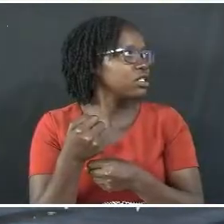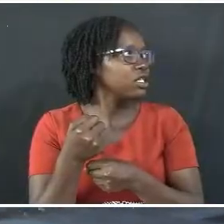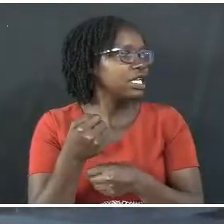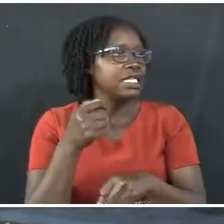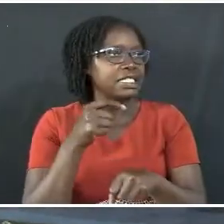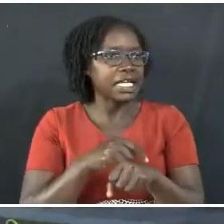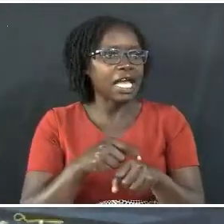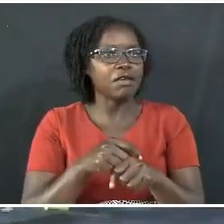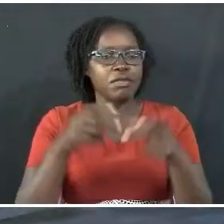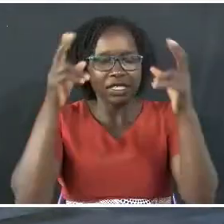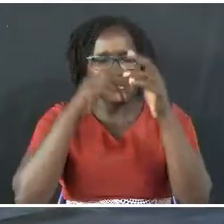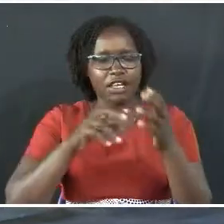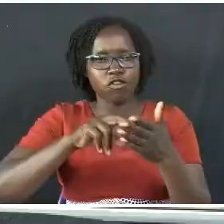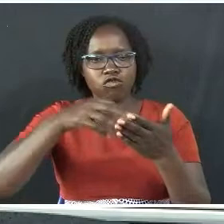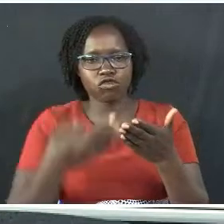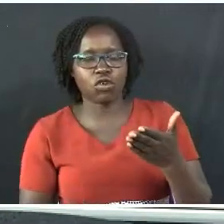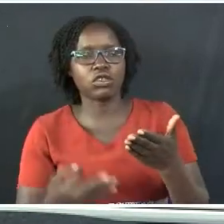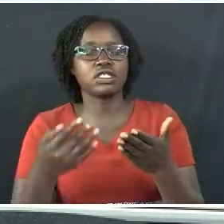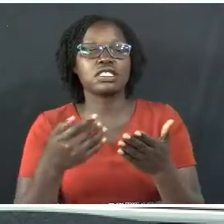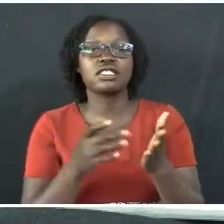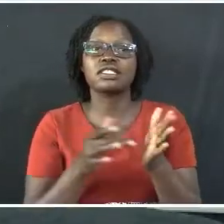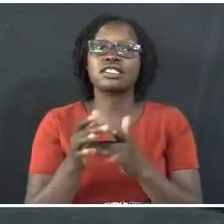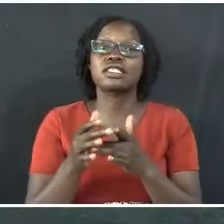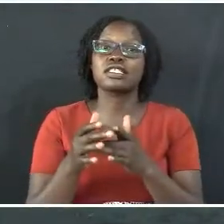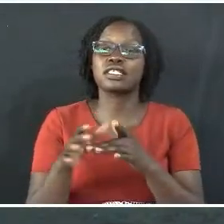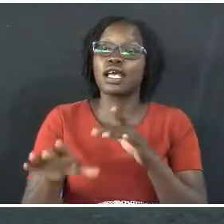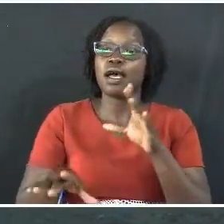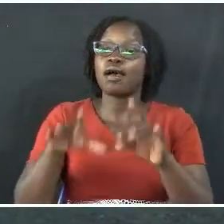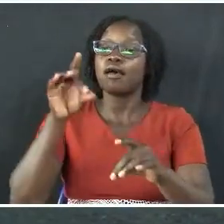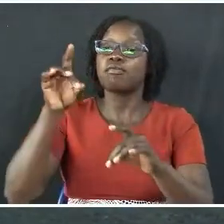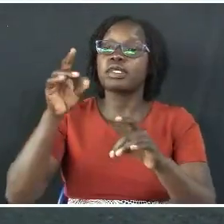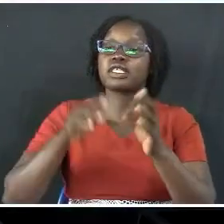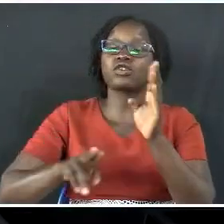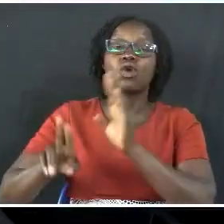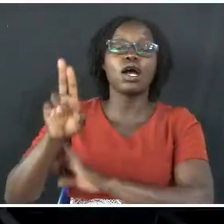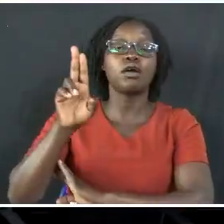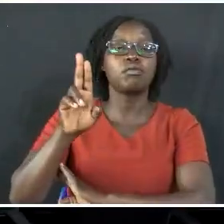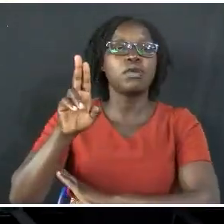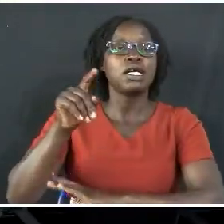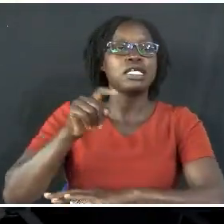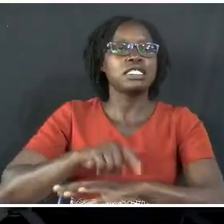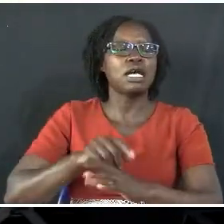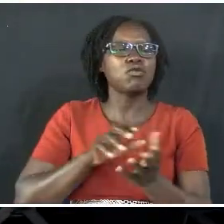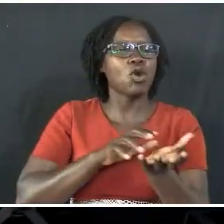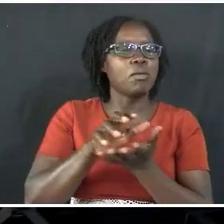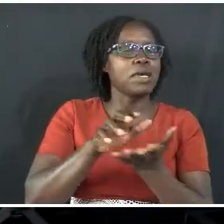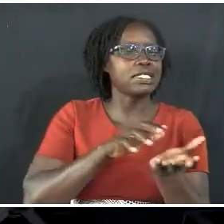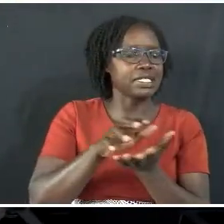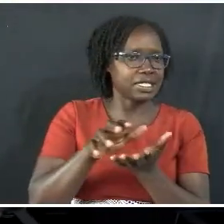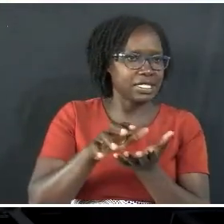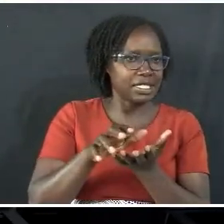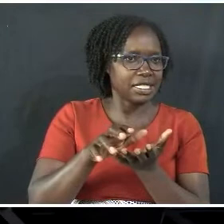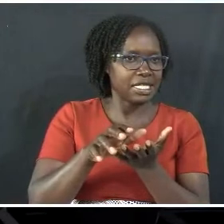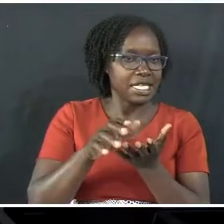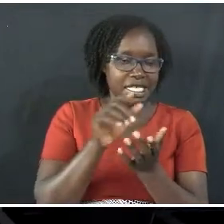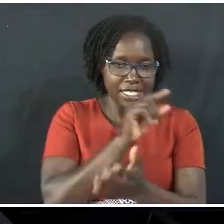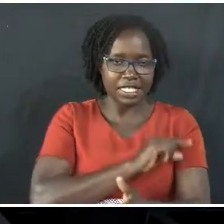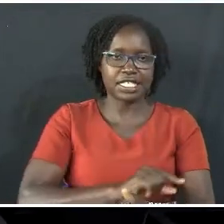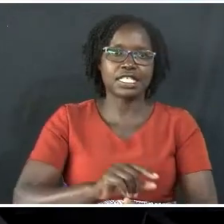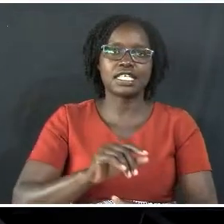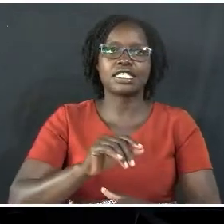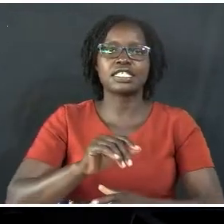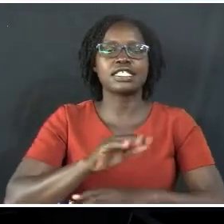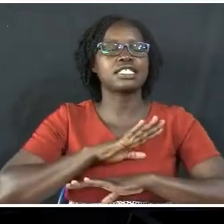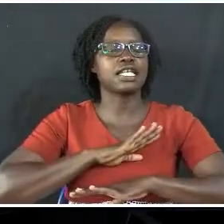When the devil knocks you down, Jesus picks you up. When you have messed, his grace